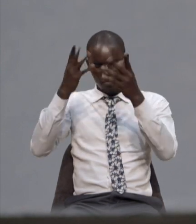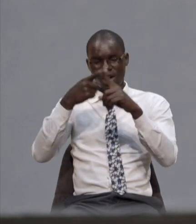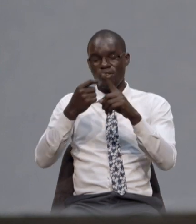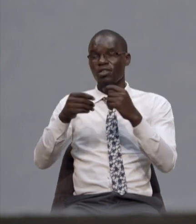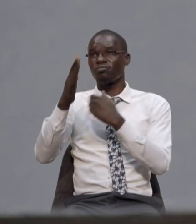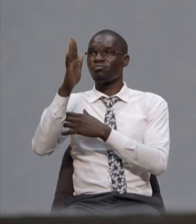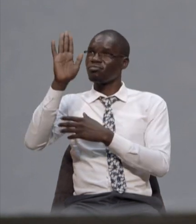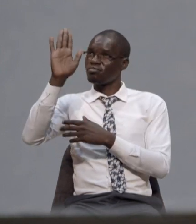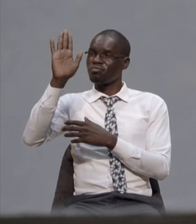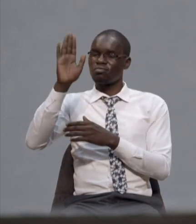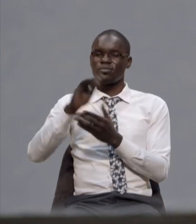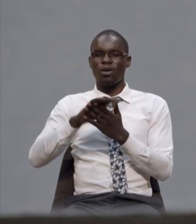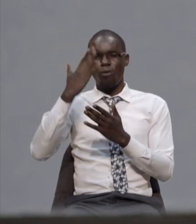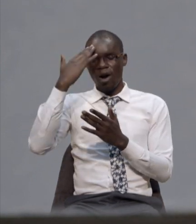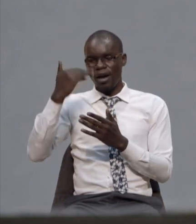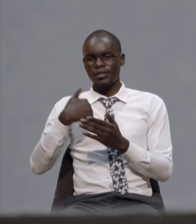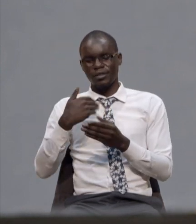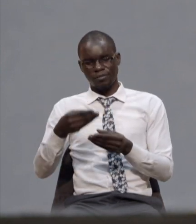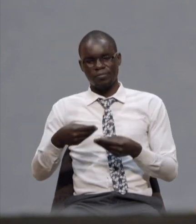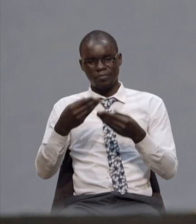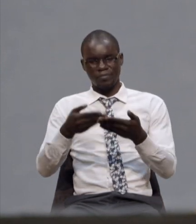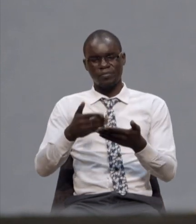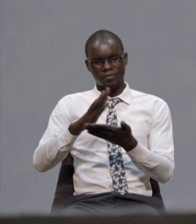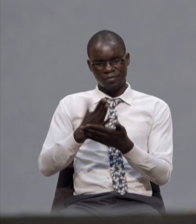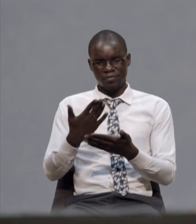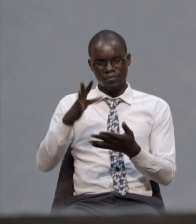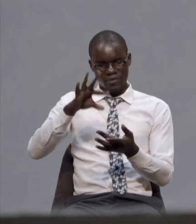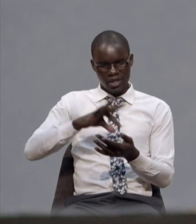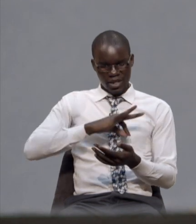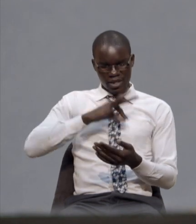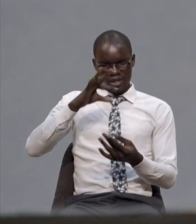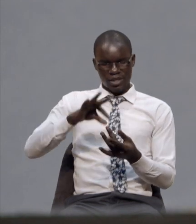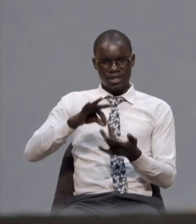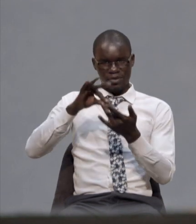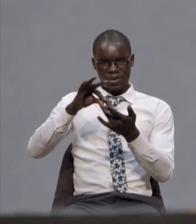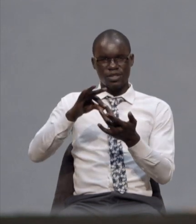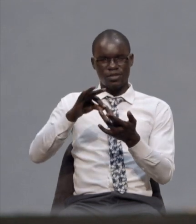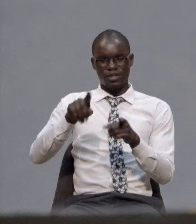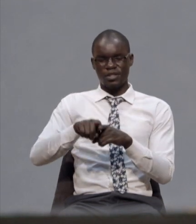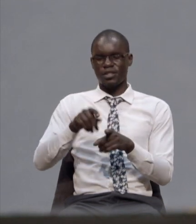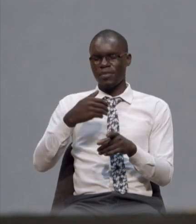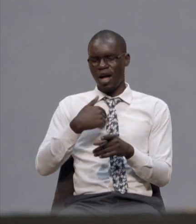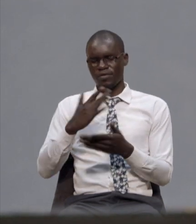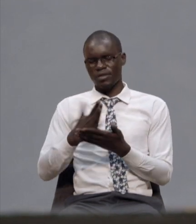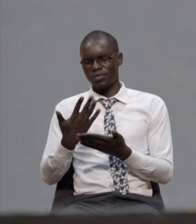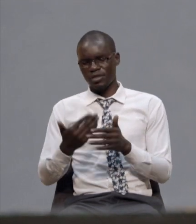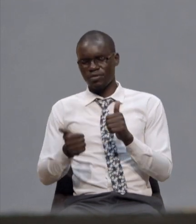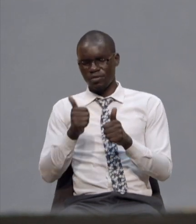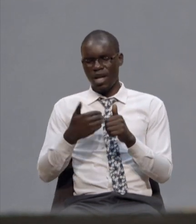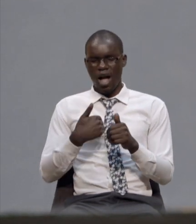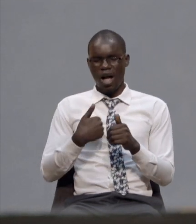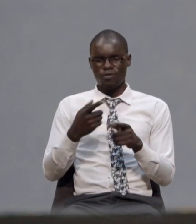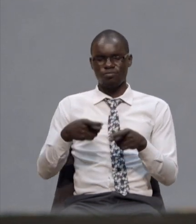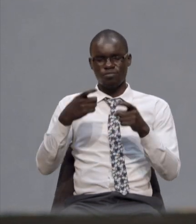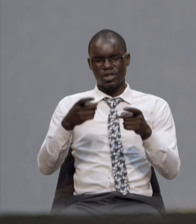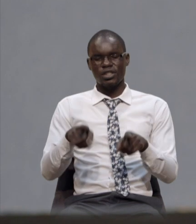God himself, because he has given us something special. A Bible that has all the treasures. And those are the treasures that we are getting every